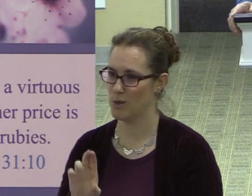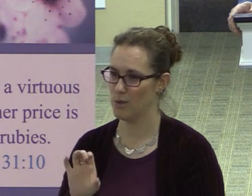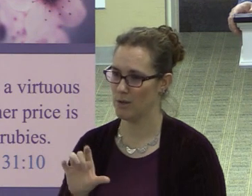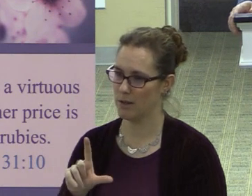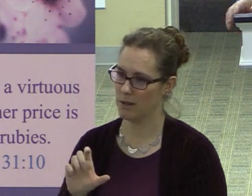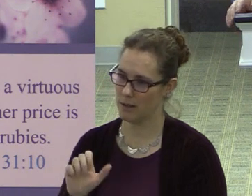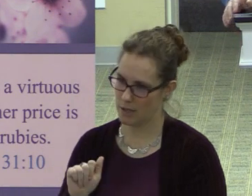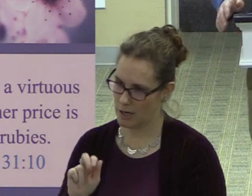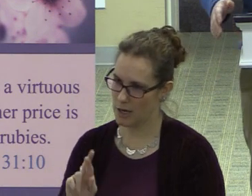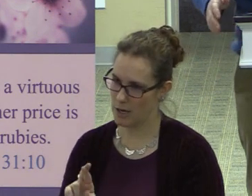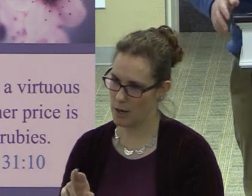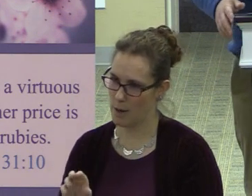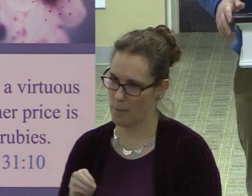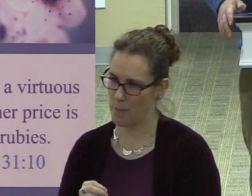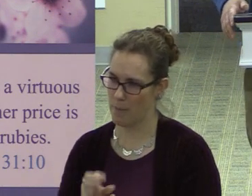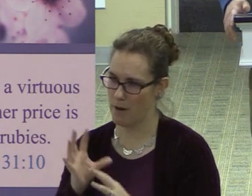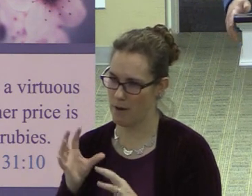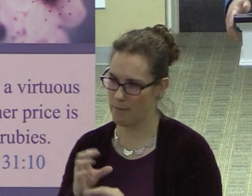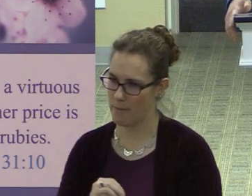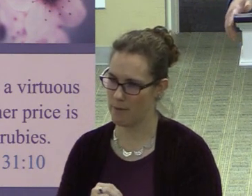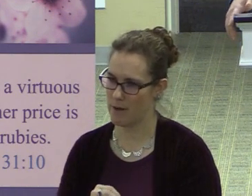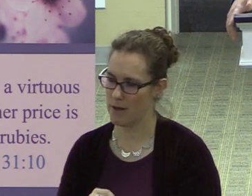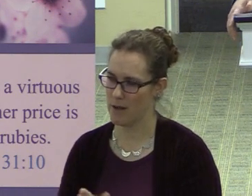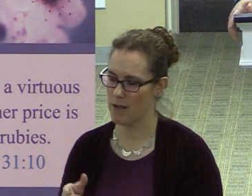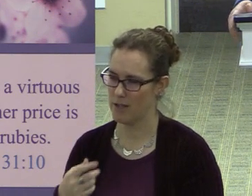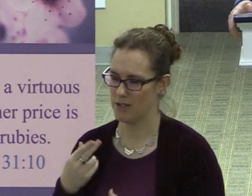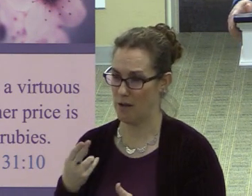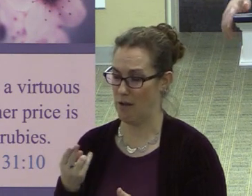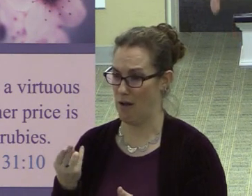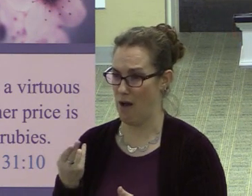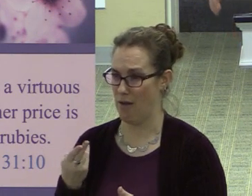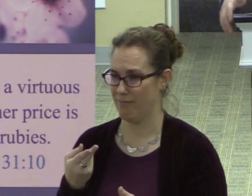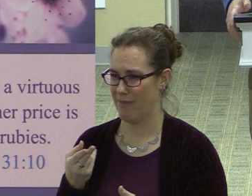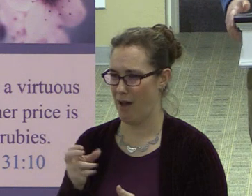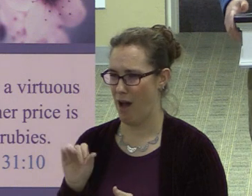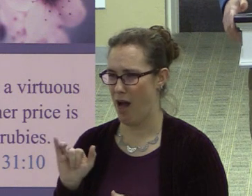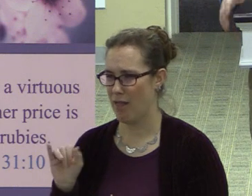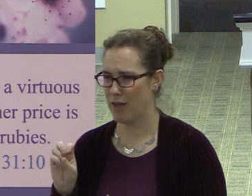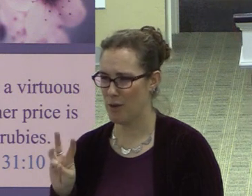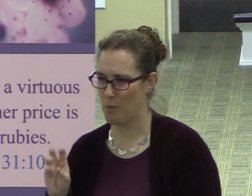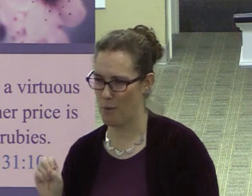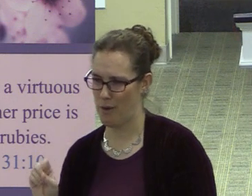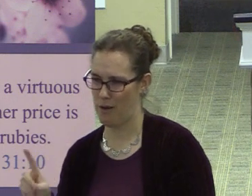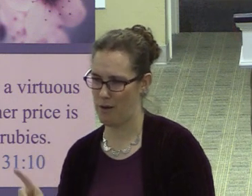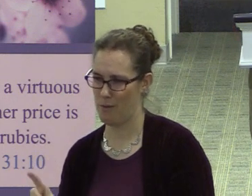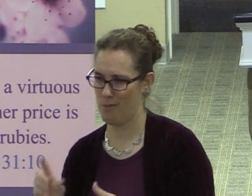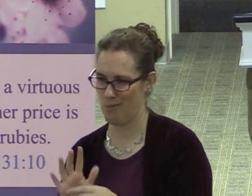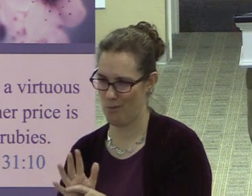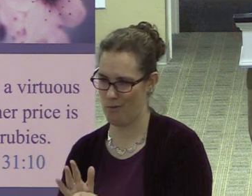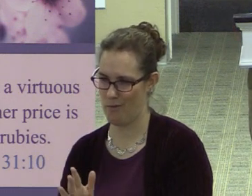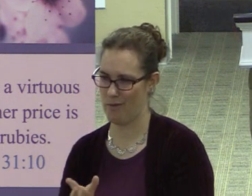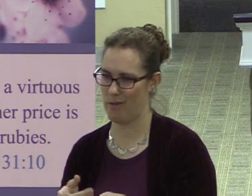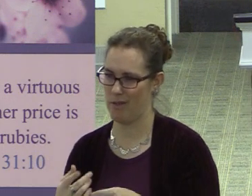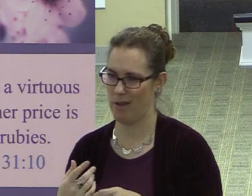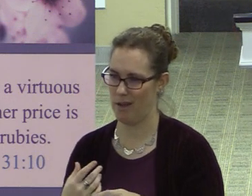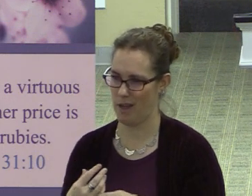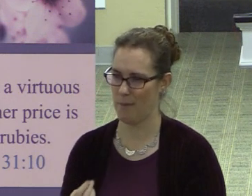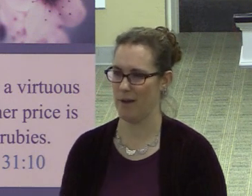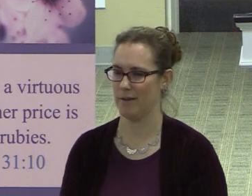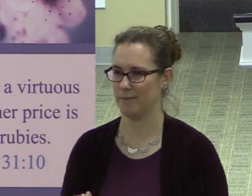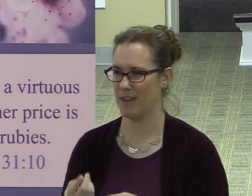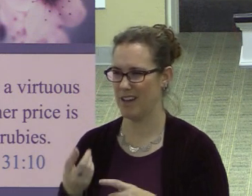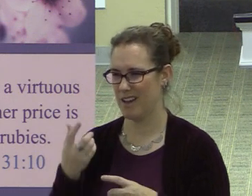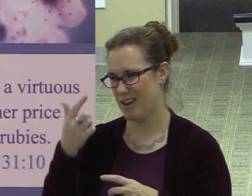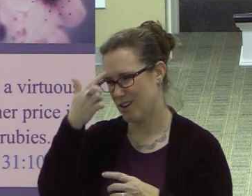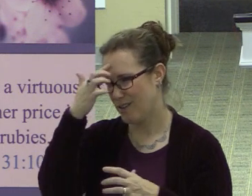There's a book that deals with it. It's different. There's a Hollywood movie out. I've never seen it, but there's a Hollywood movie by the same name. They came out after it, and so it